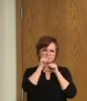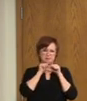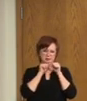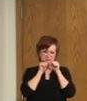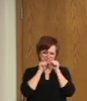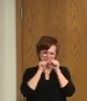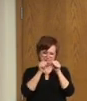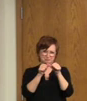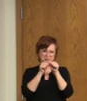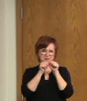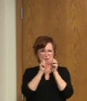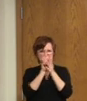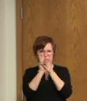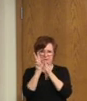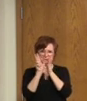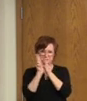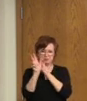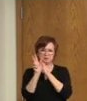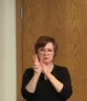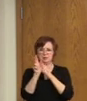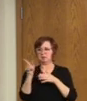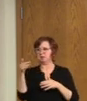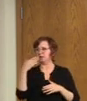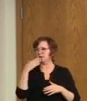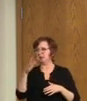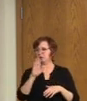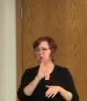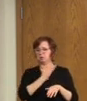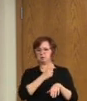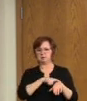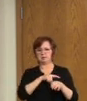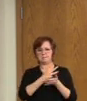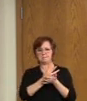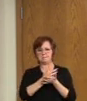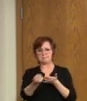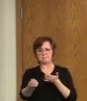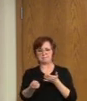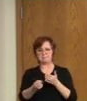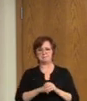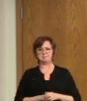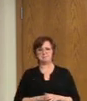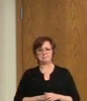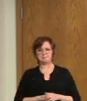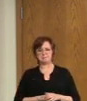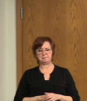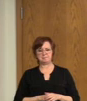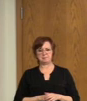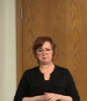2021. Thanks, everyone. That concludes today's press conference.